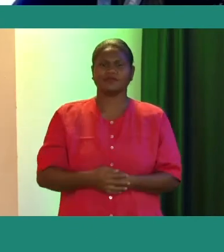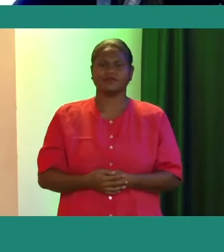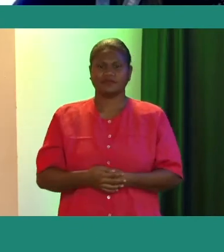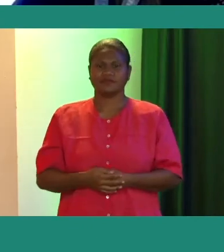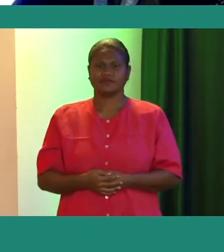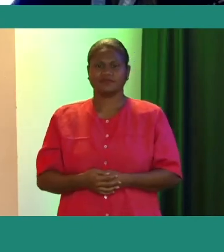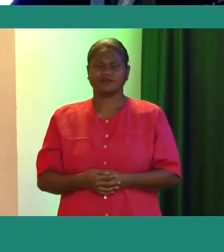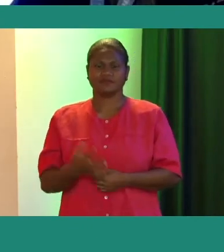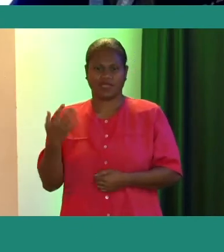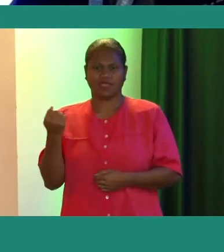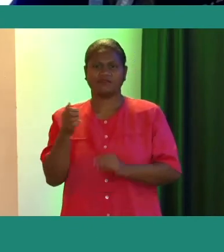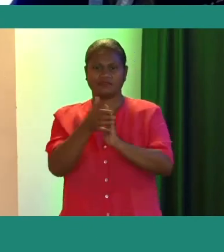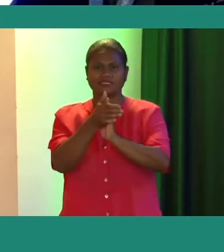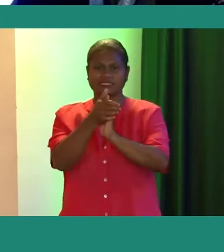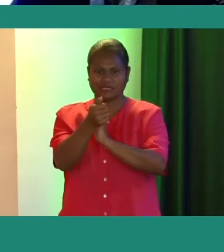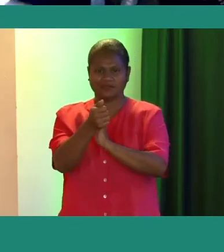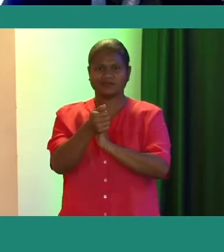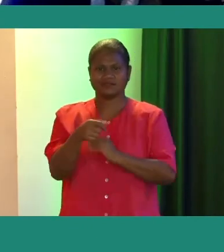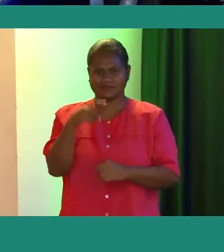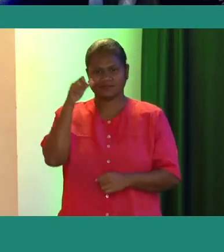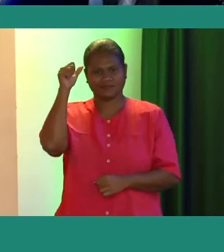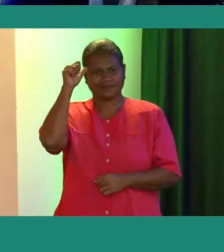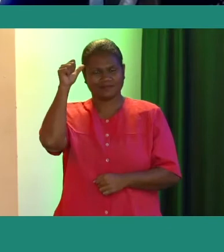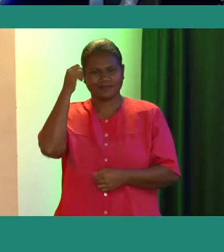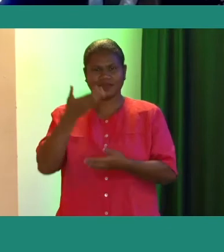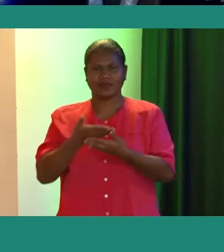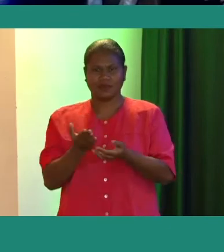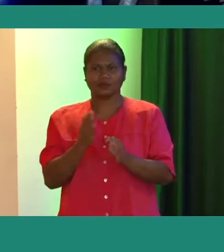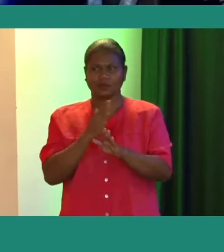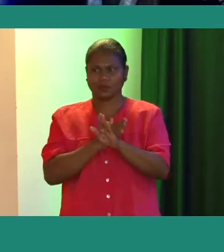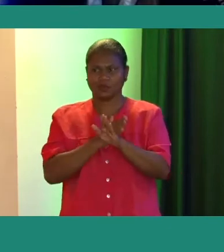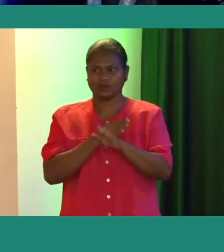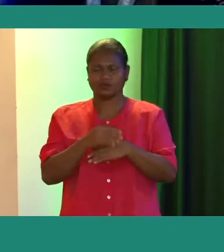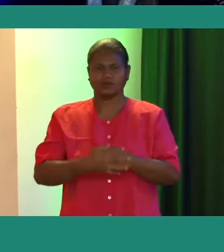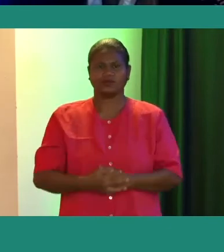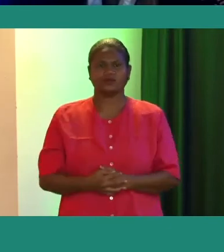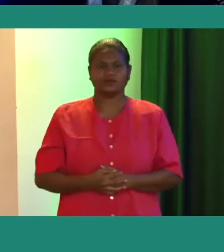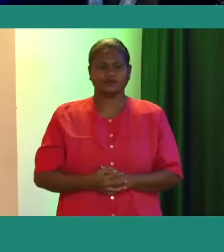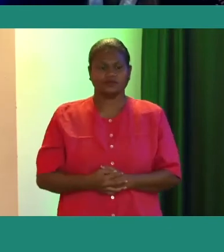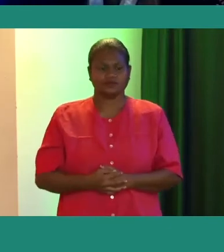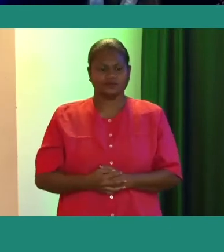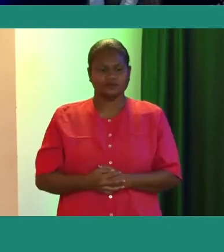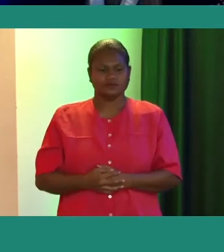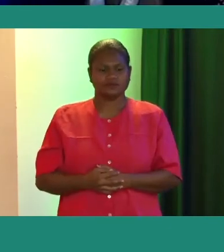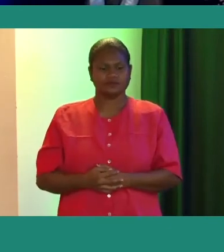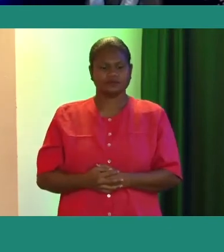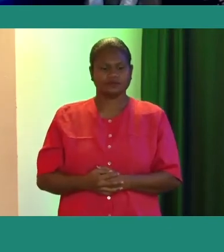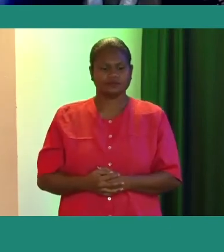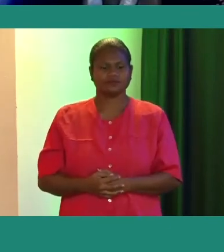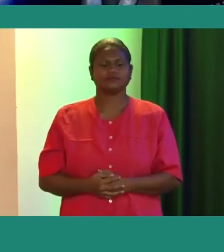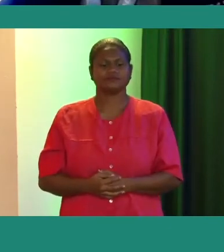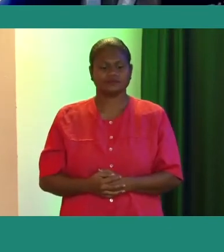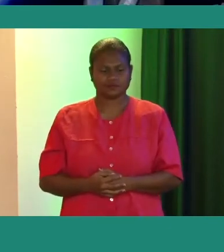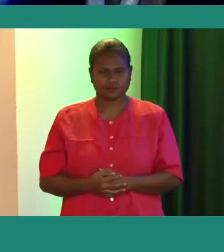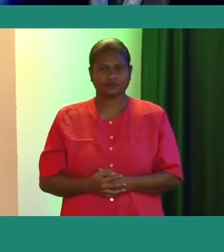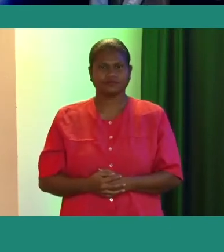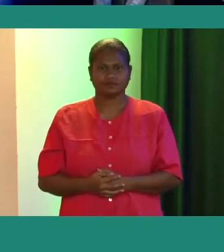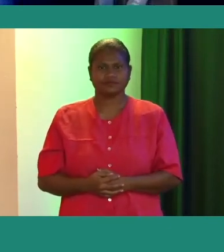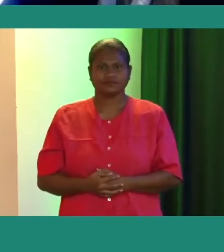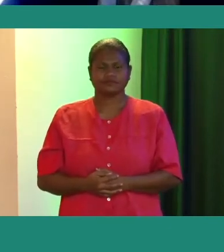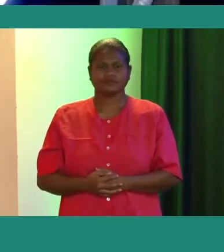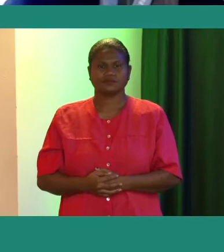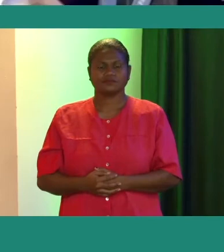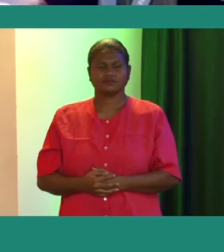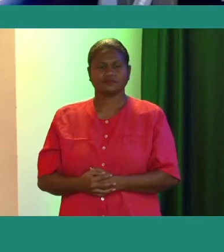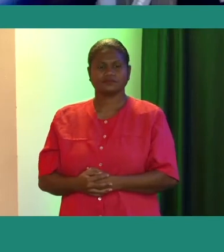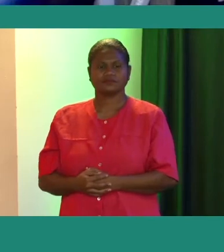and qualifications and skills as well. And not because of the fact that they're women. Yeah. Yep, thank you. Just wanted